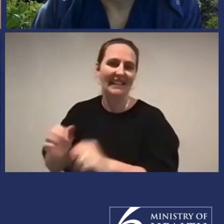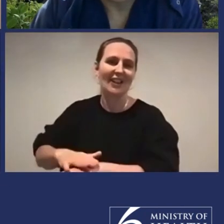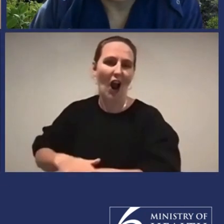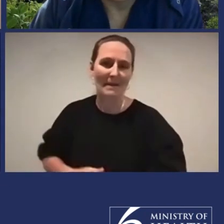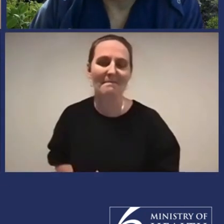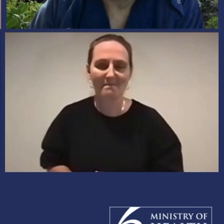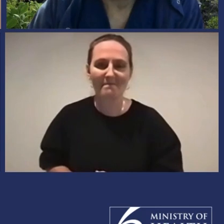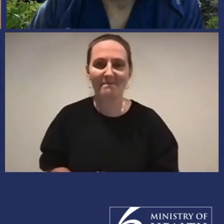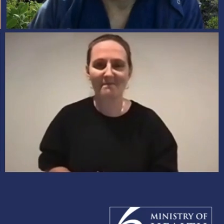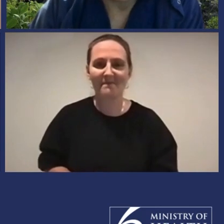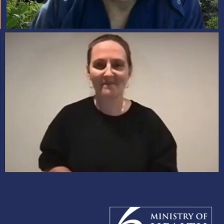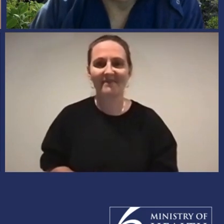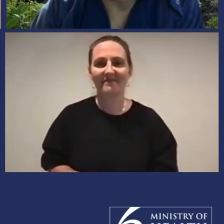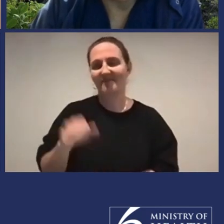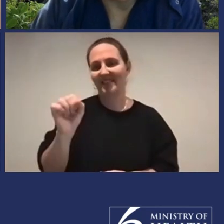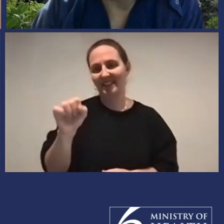yeah, totally.